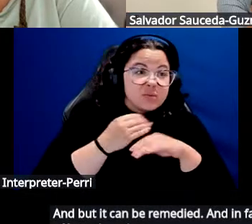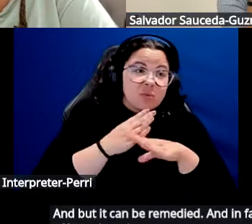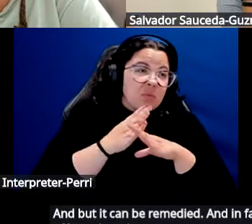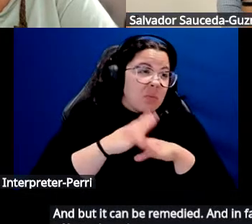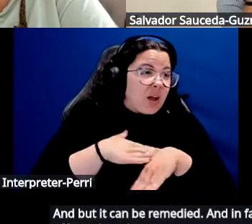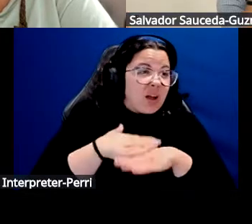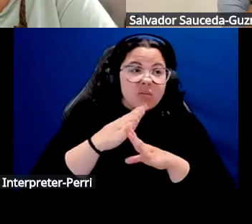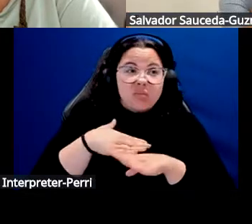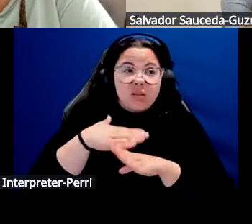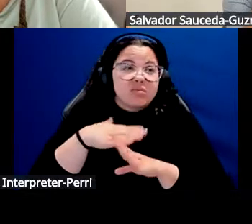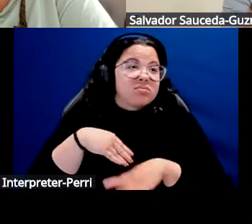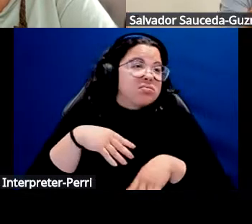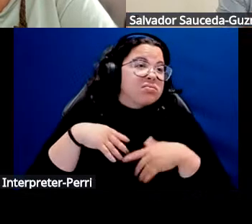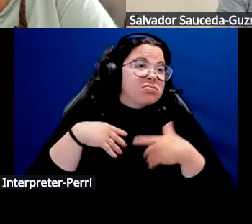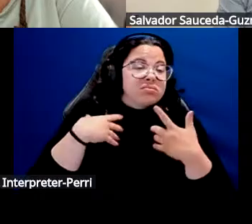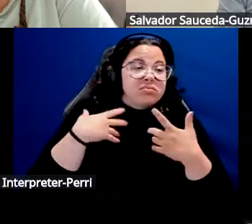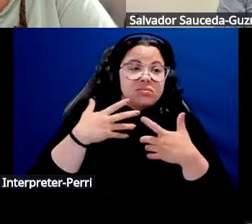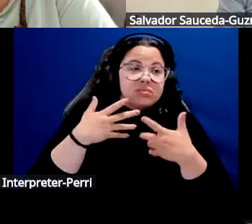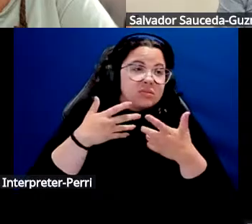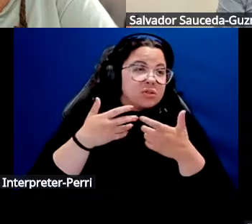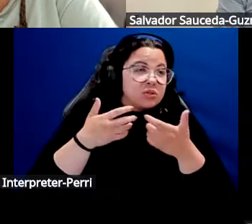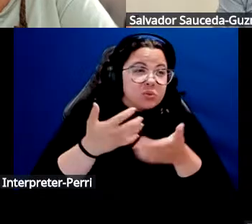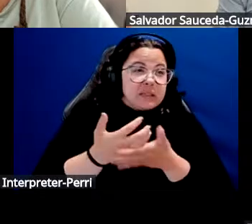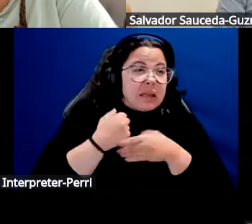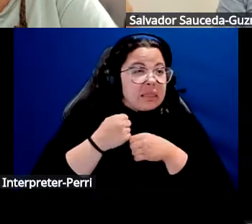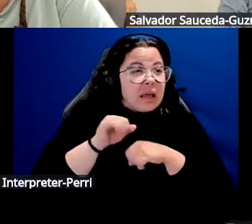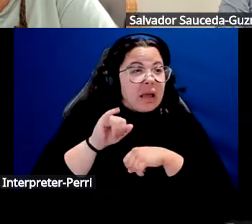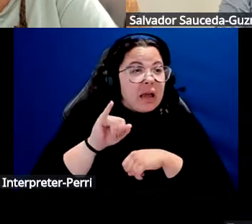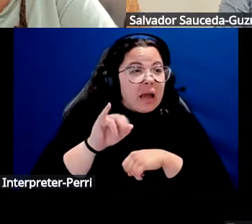the Ivy City